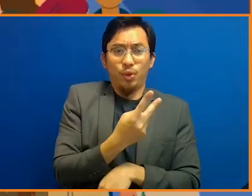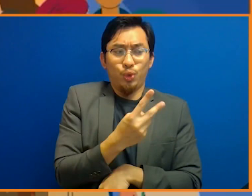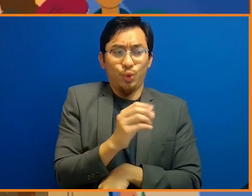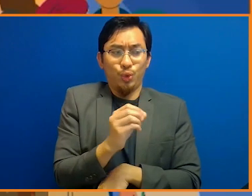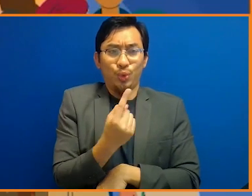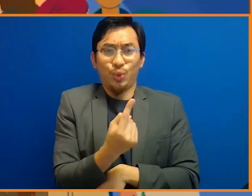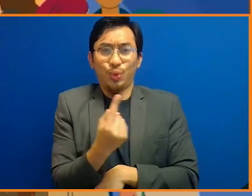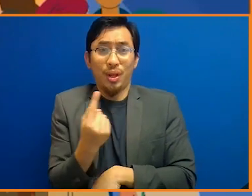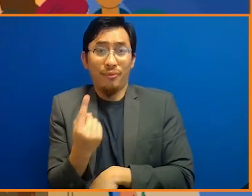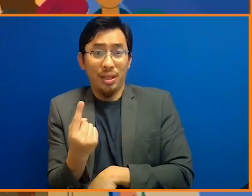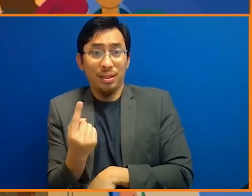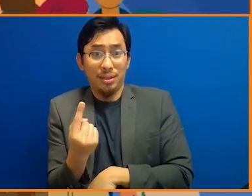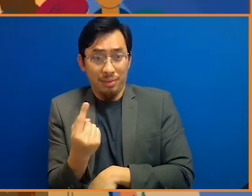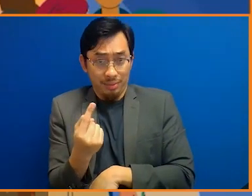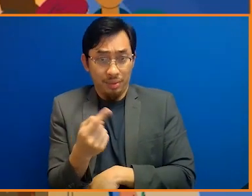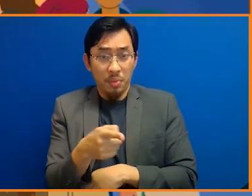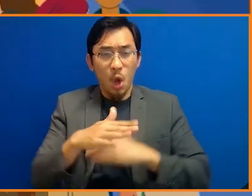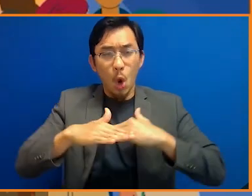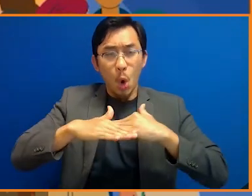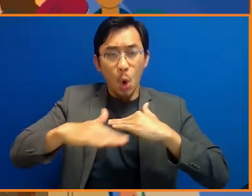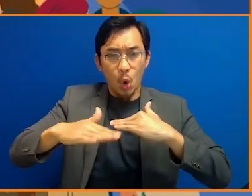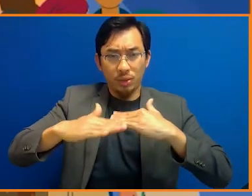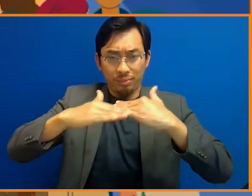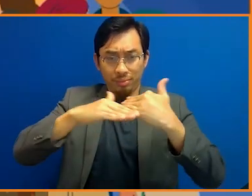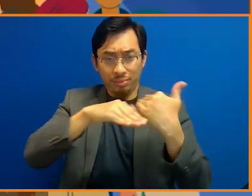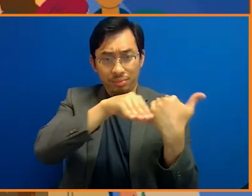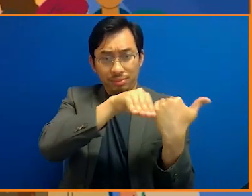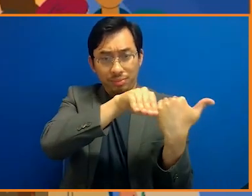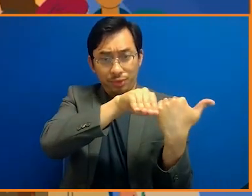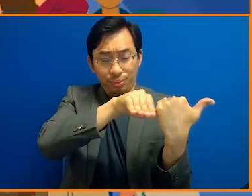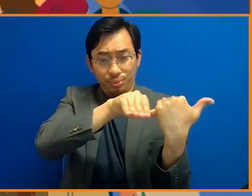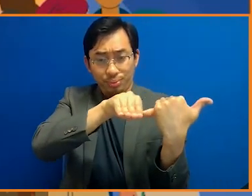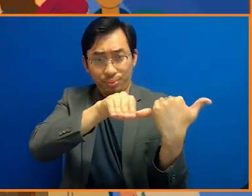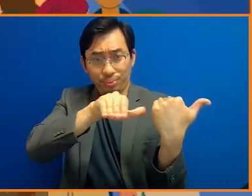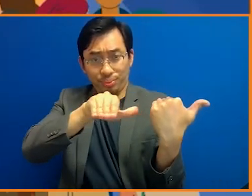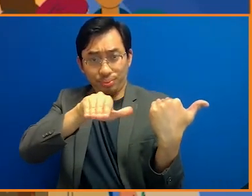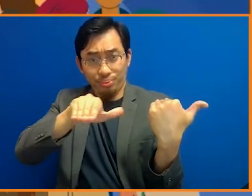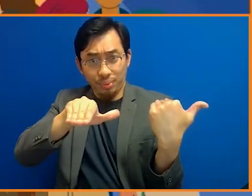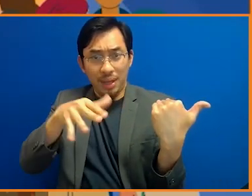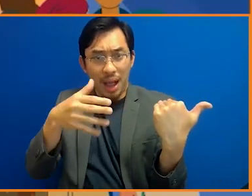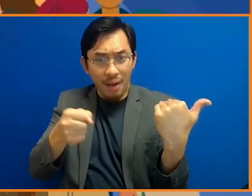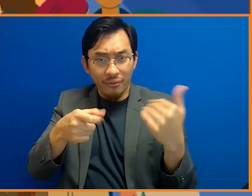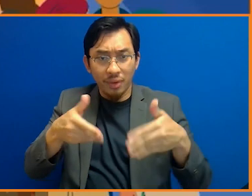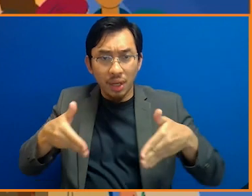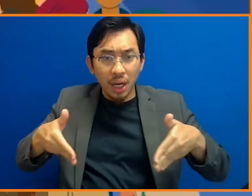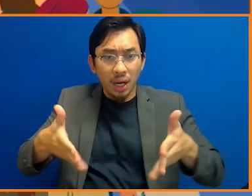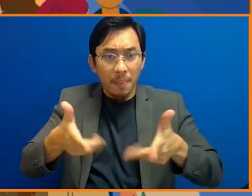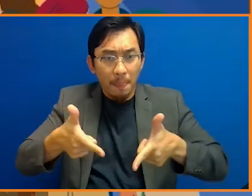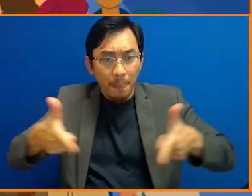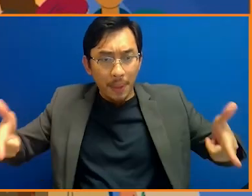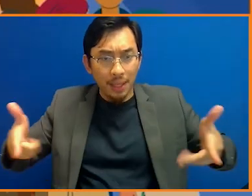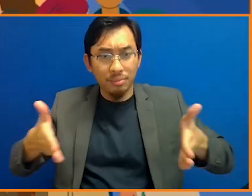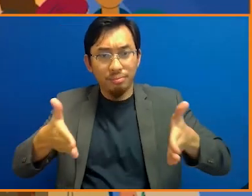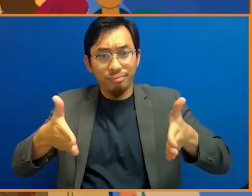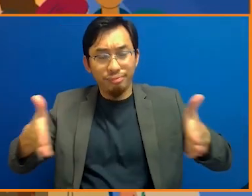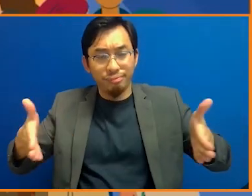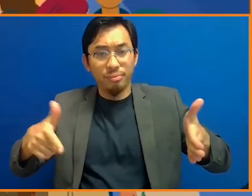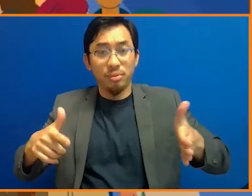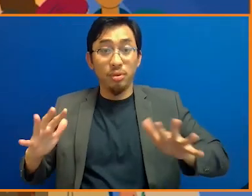before 2011 we have no this road. We have the road, but it's on the ground, and we have the